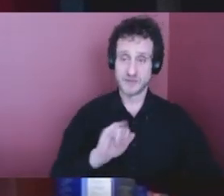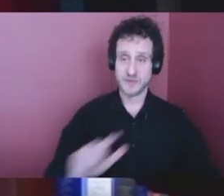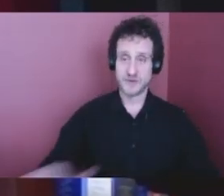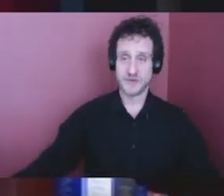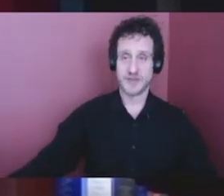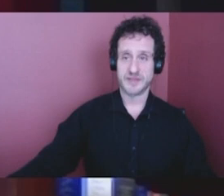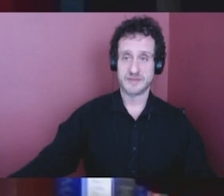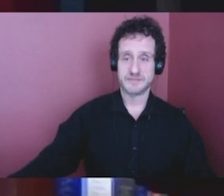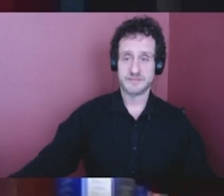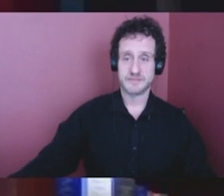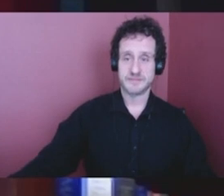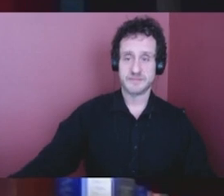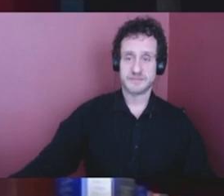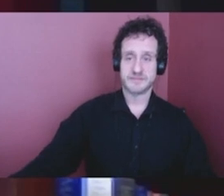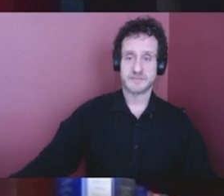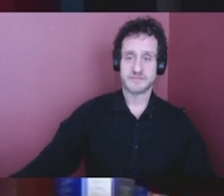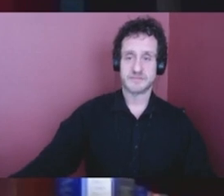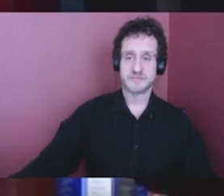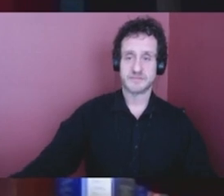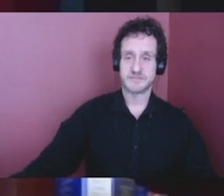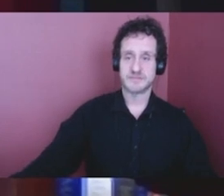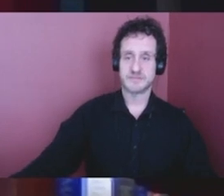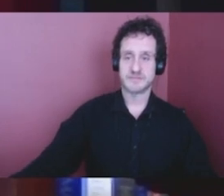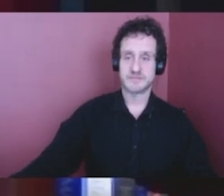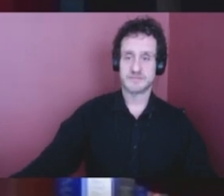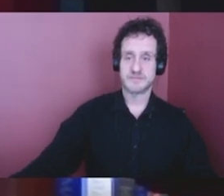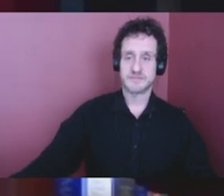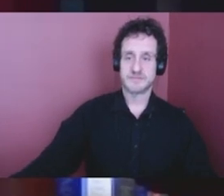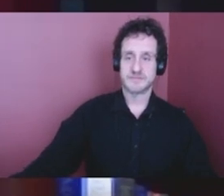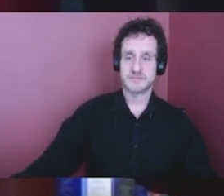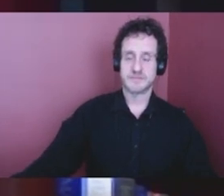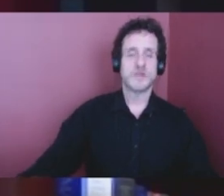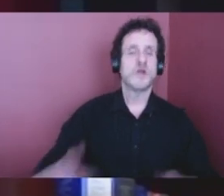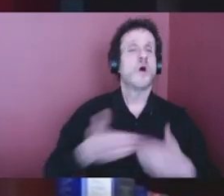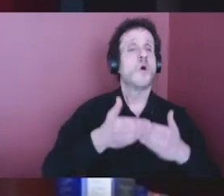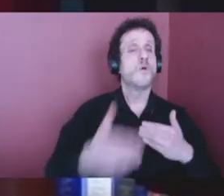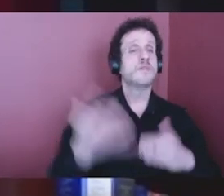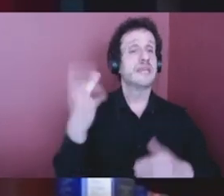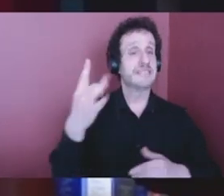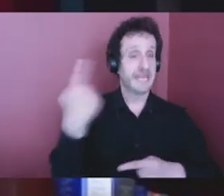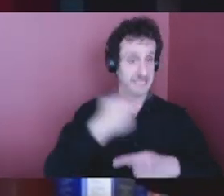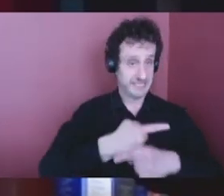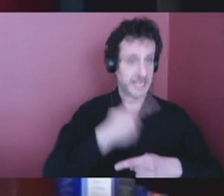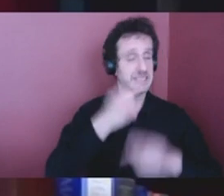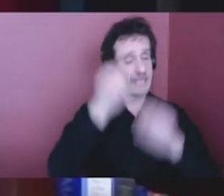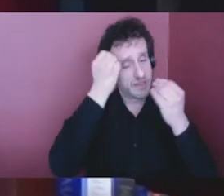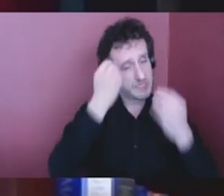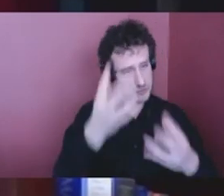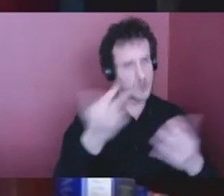next 18 days, I'll share updates on this information with you regularly, at